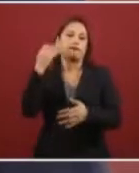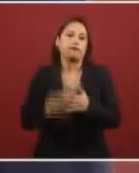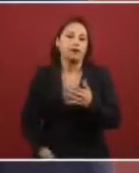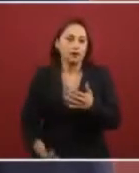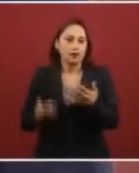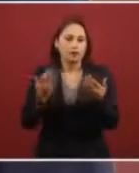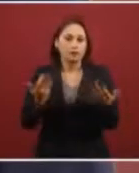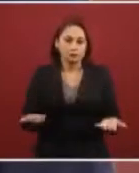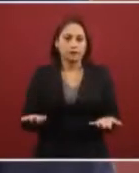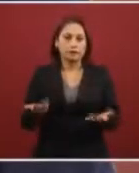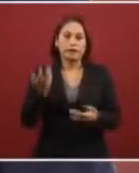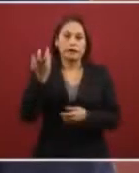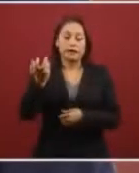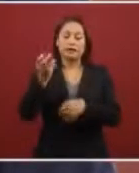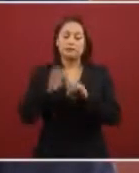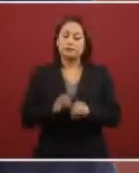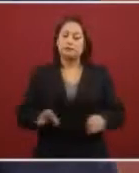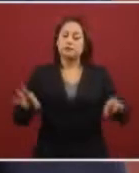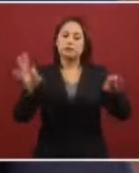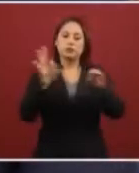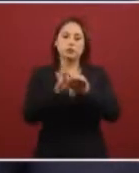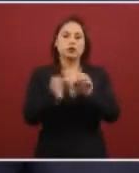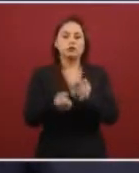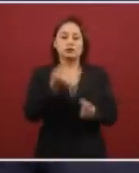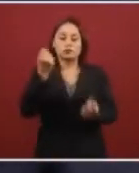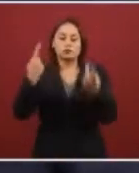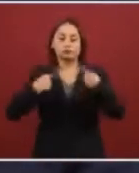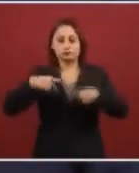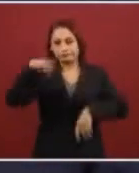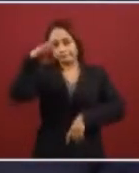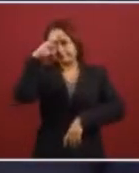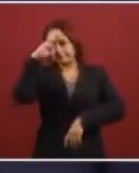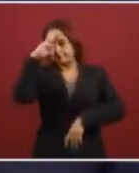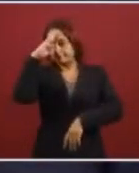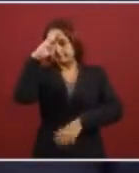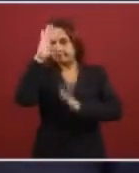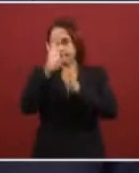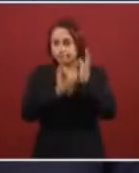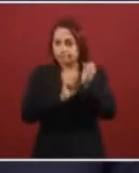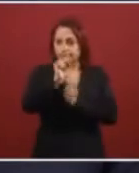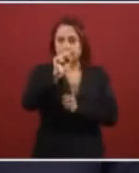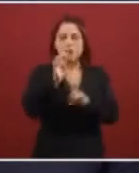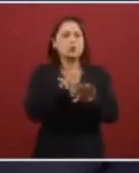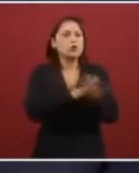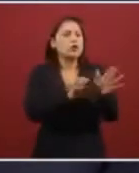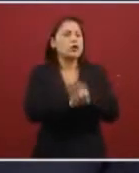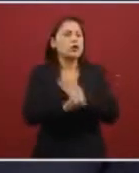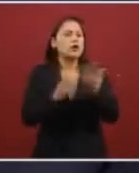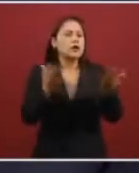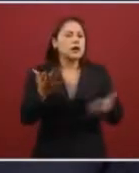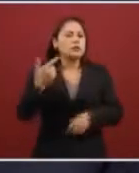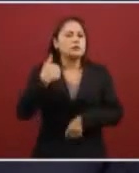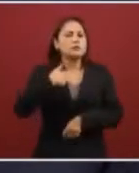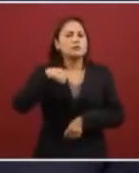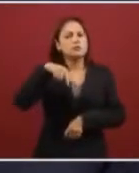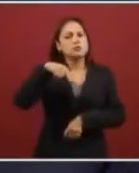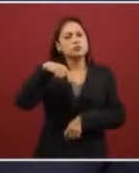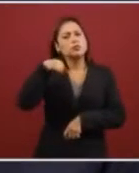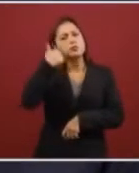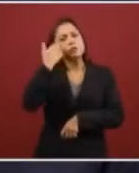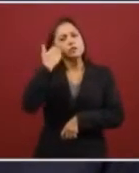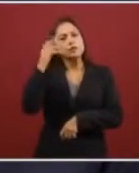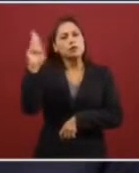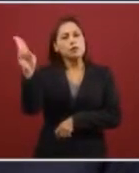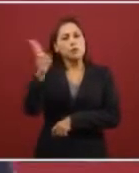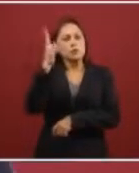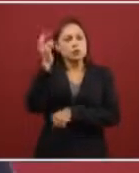los constitucionalistas. And it's very important matter for constitutionalists. I would like for UNAM, el Institute of the